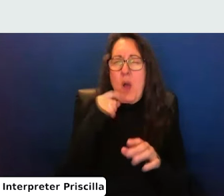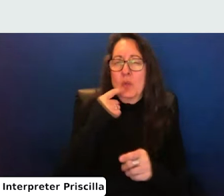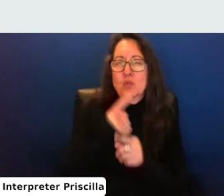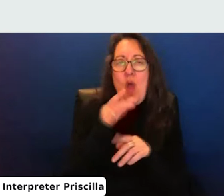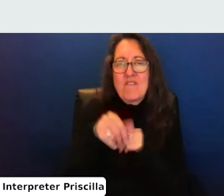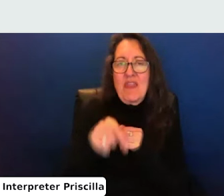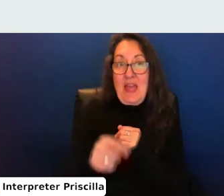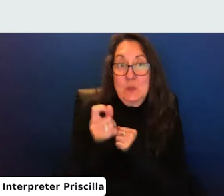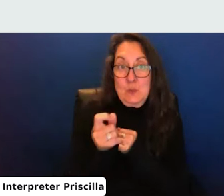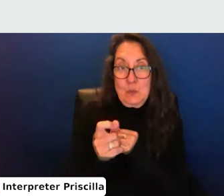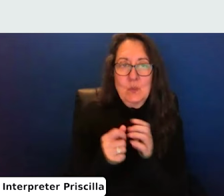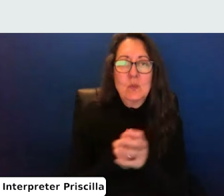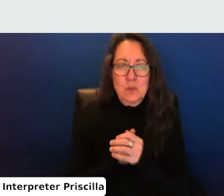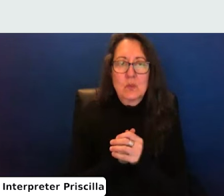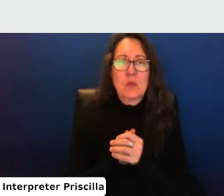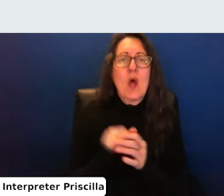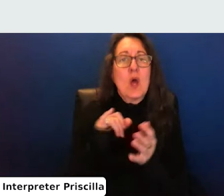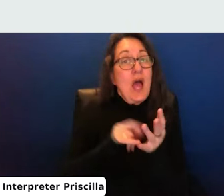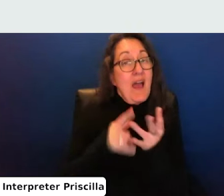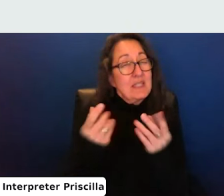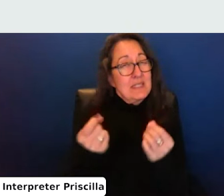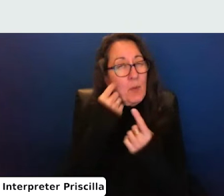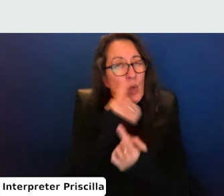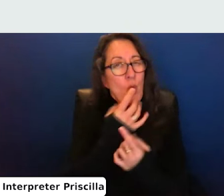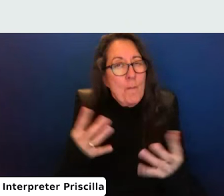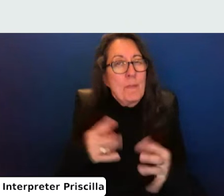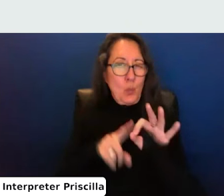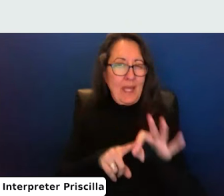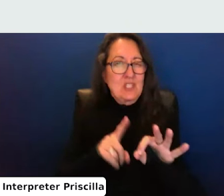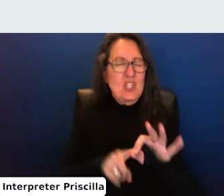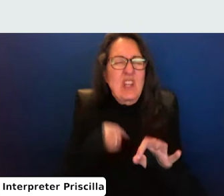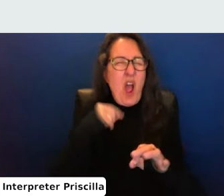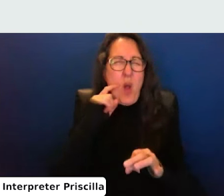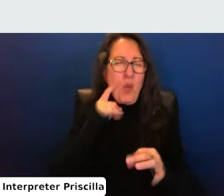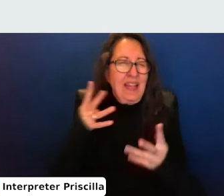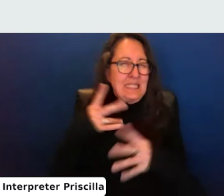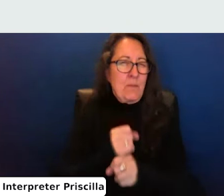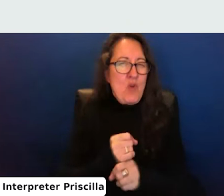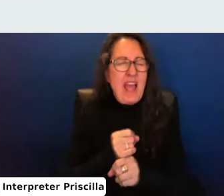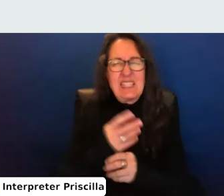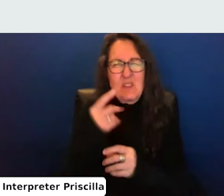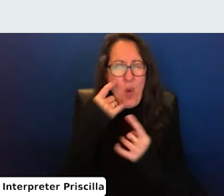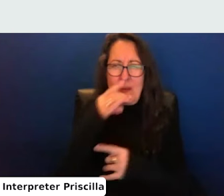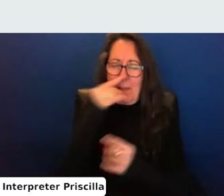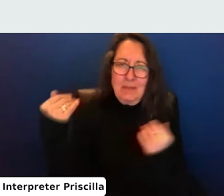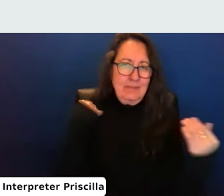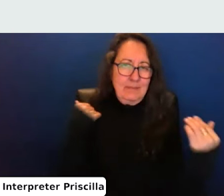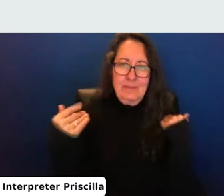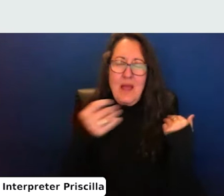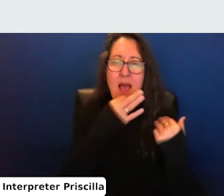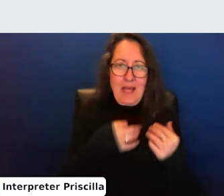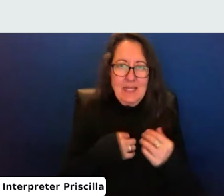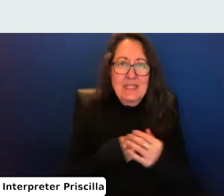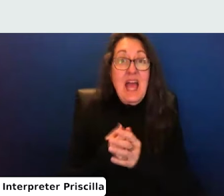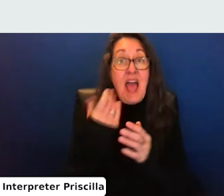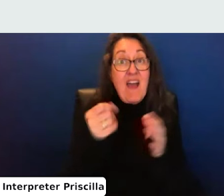So is there an ATAR requirement for the program? No, there is no ATAR or grade requirement to apply for the Elevate